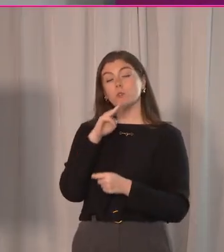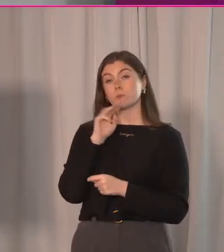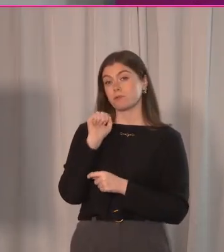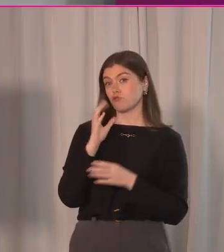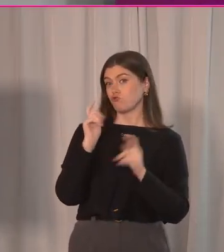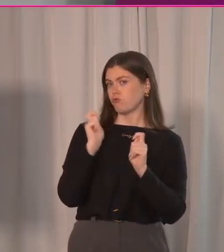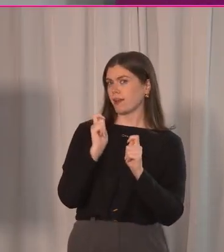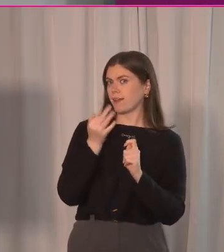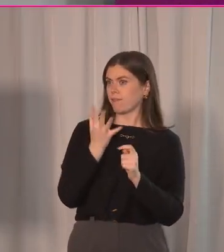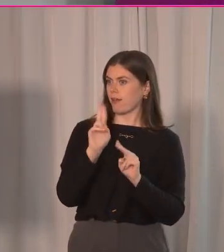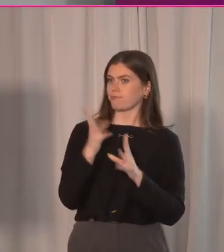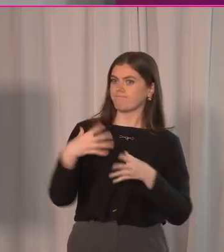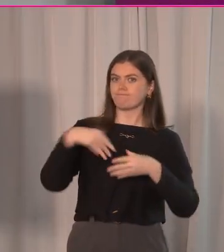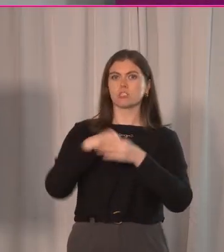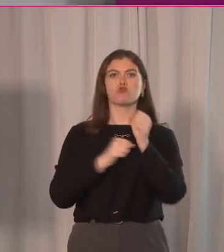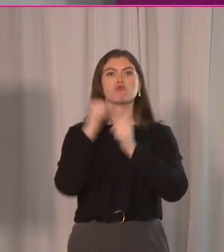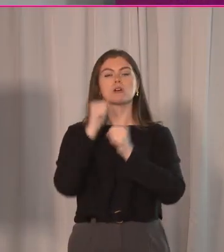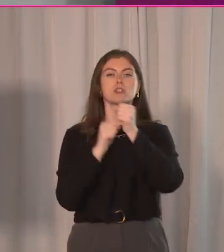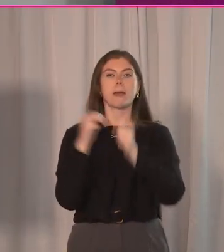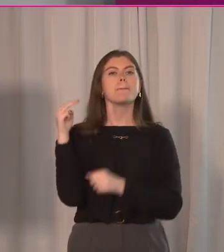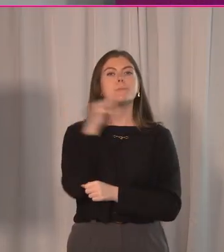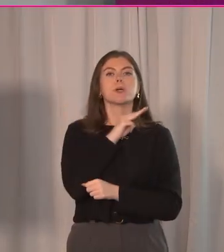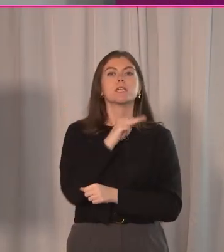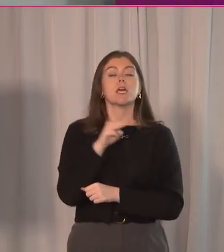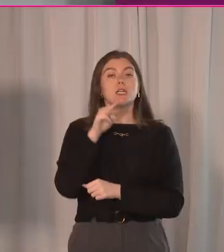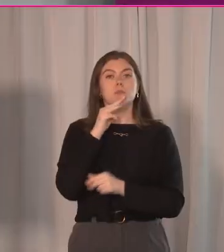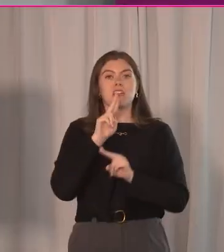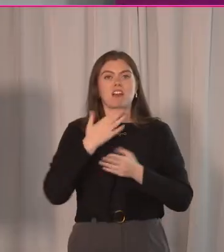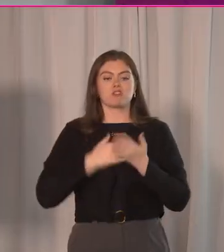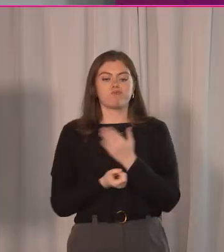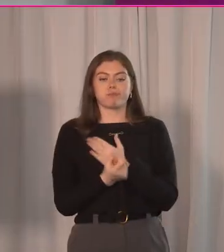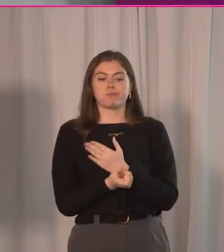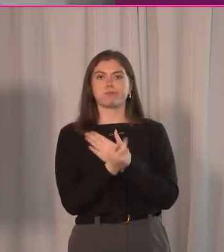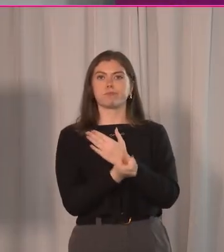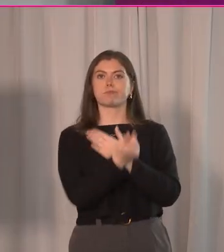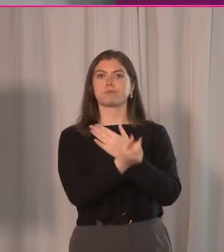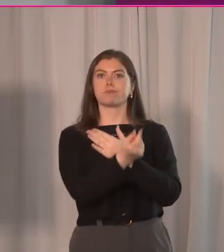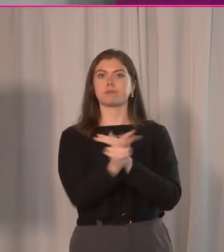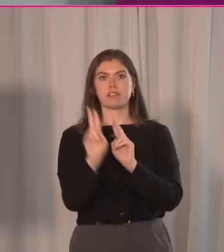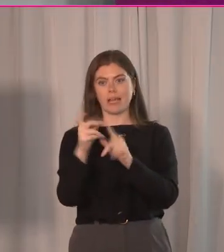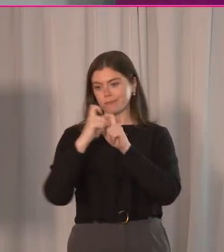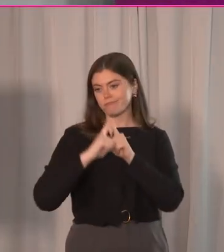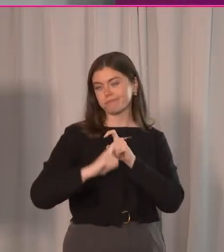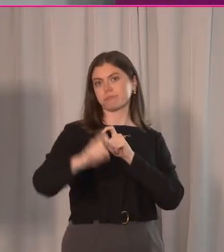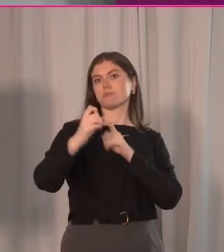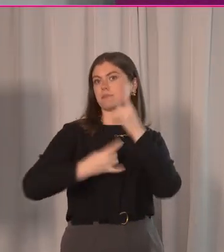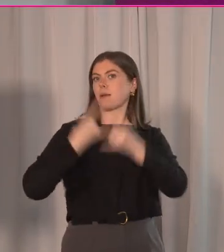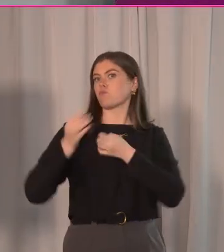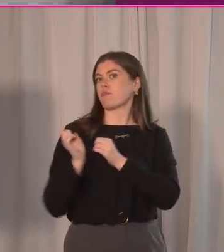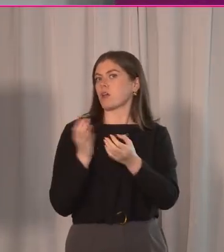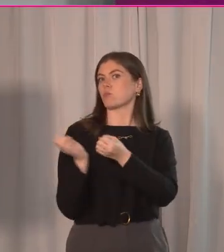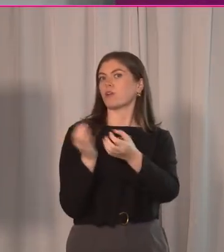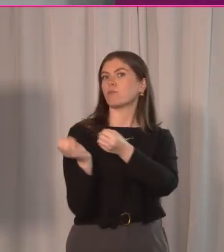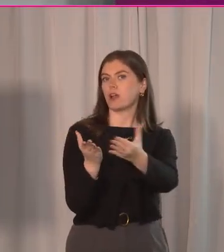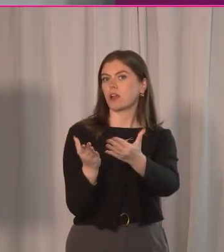our structures is really important, so that it's not happening on an ad hoc basis. And I think that will also,